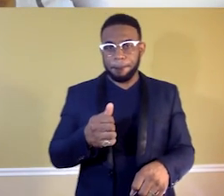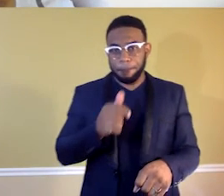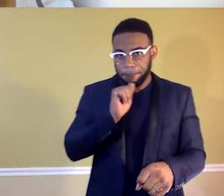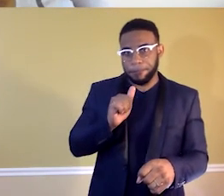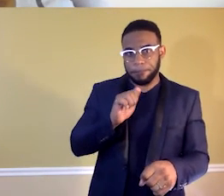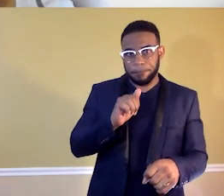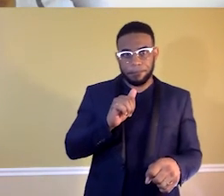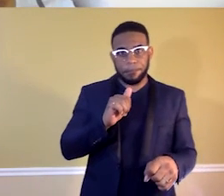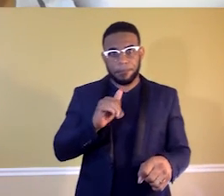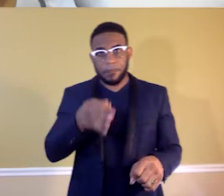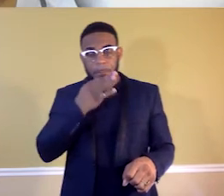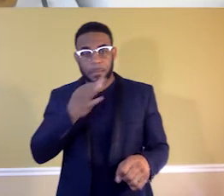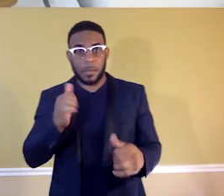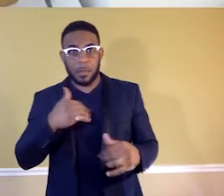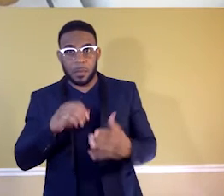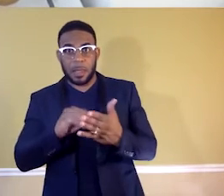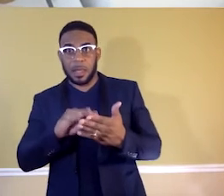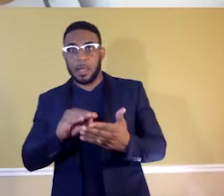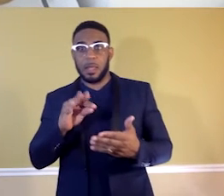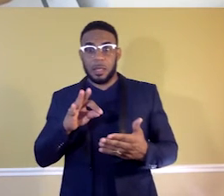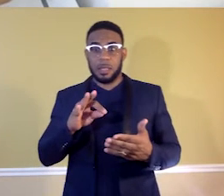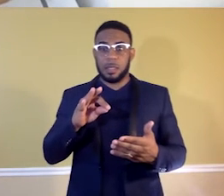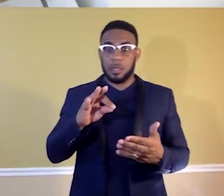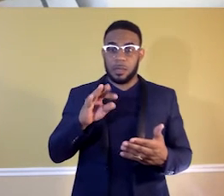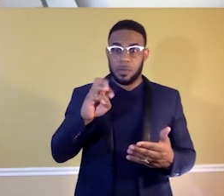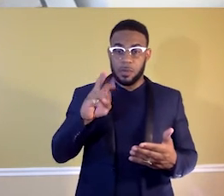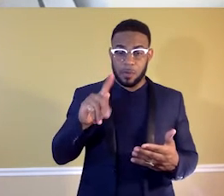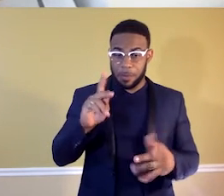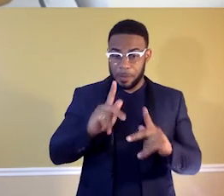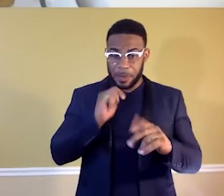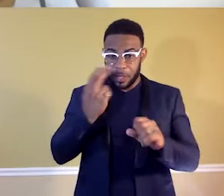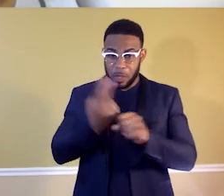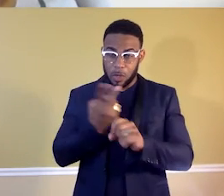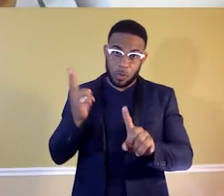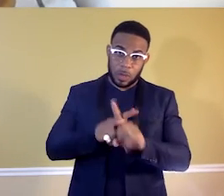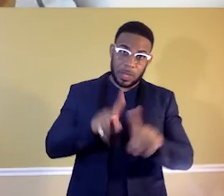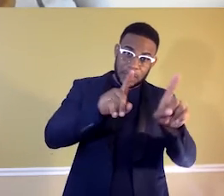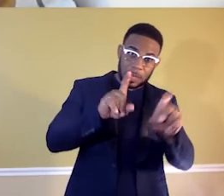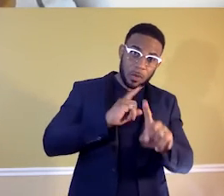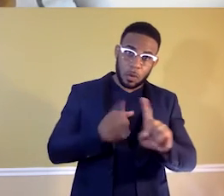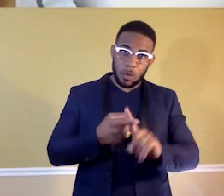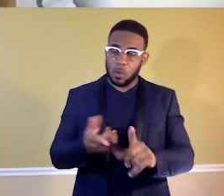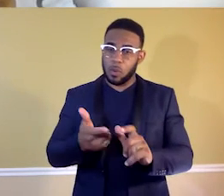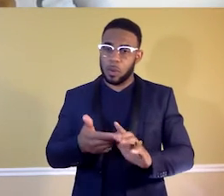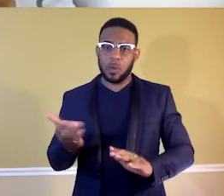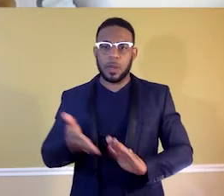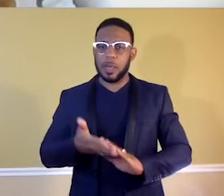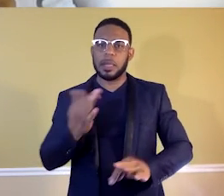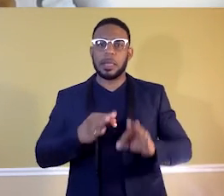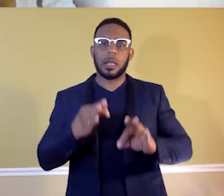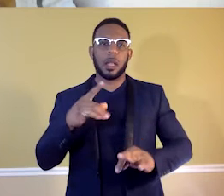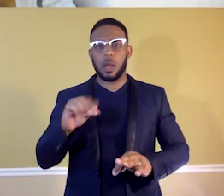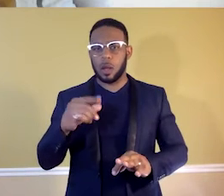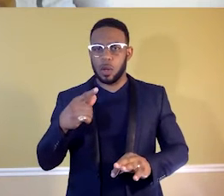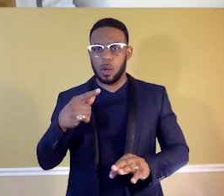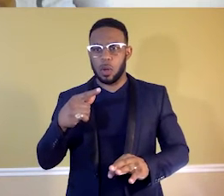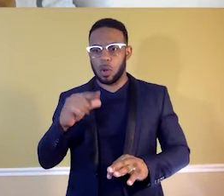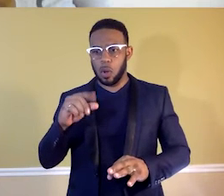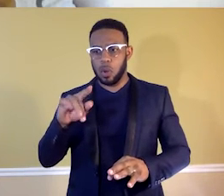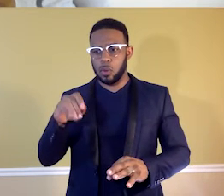expertise and putting it in a tangible app format that people can actually utilize and test right away instead of going through a Jupyter notebook.